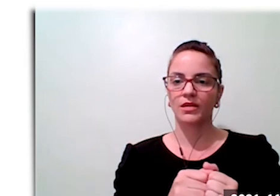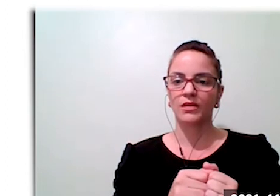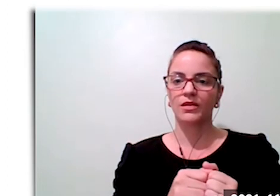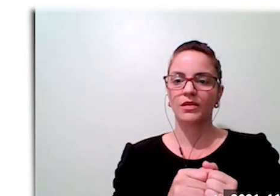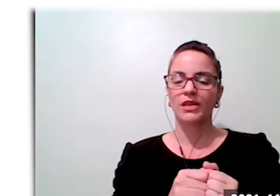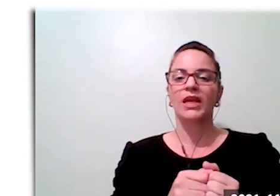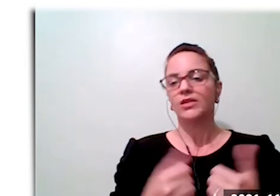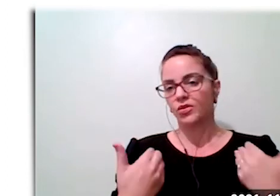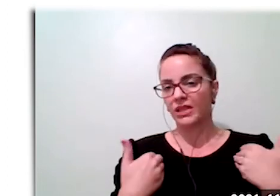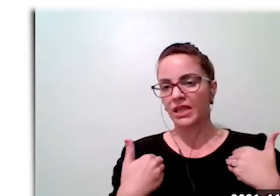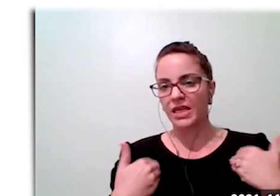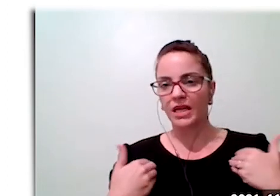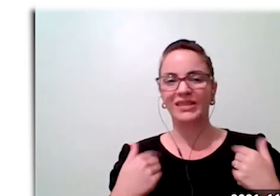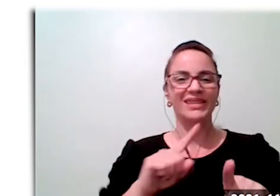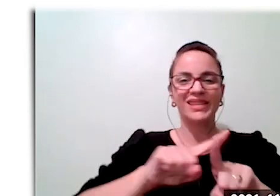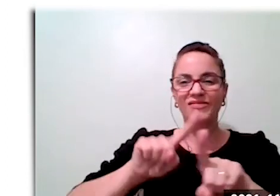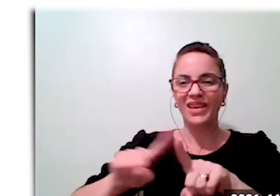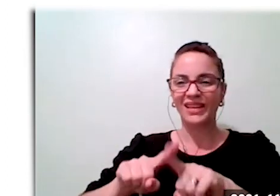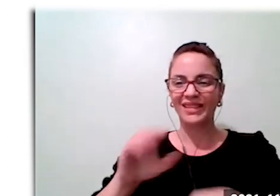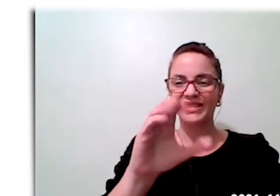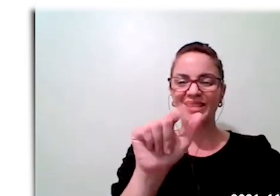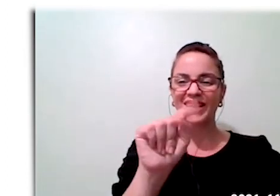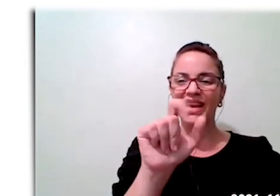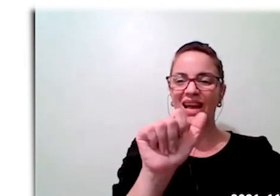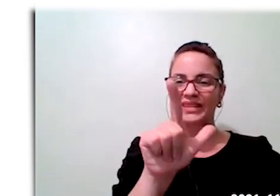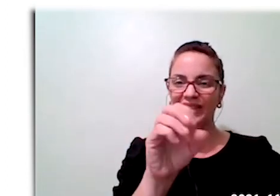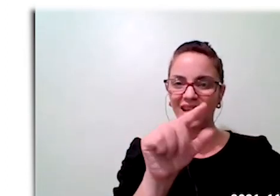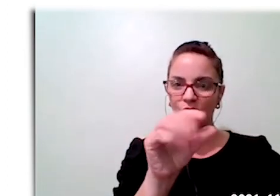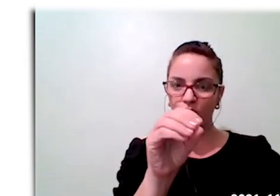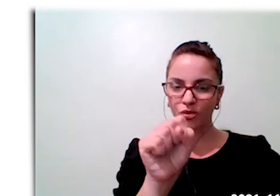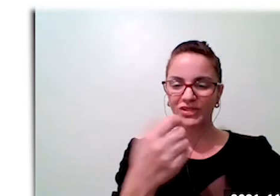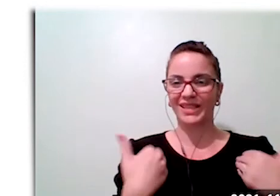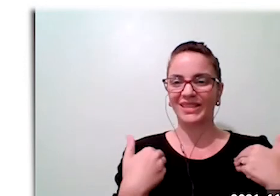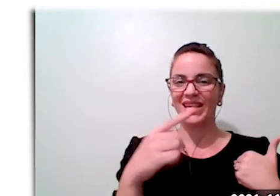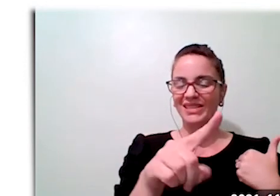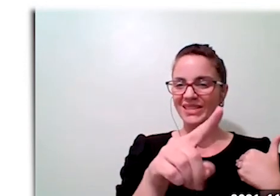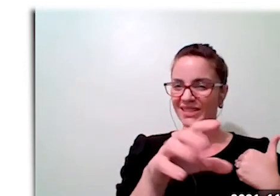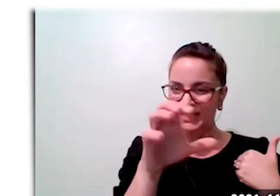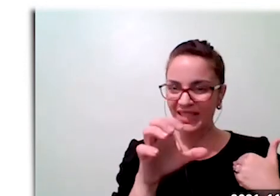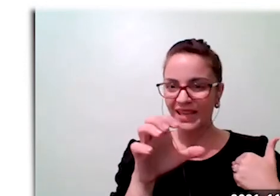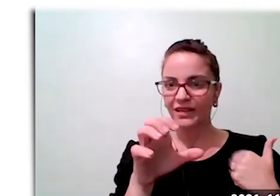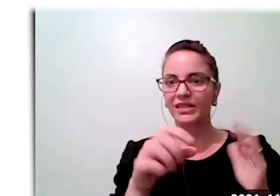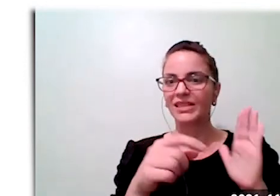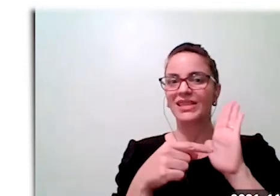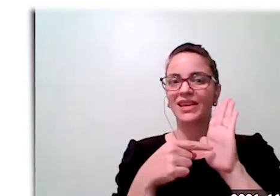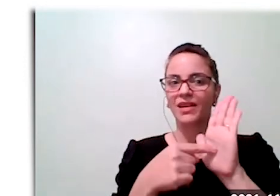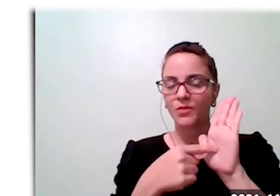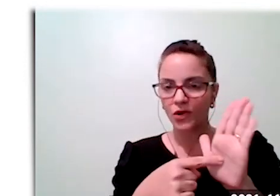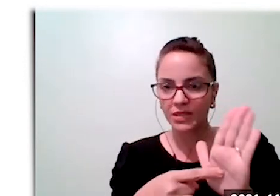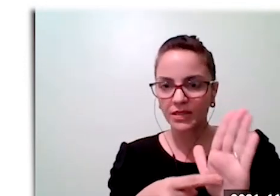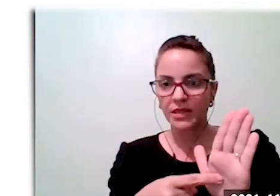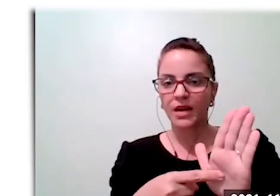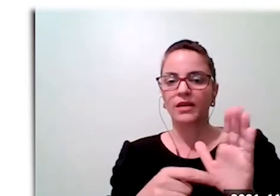has more than 100 works of art that reflect on themes that recurrently are considered in the